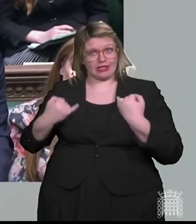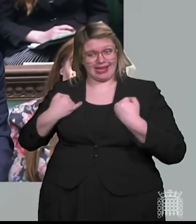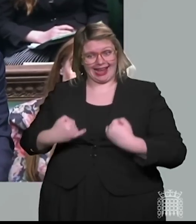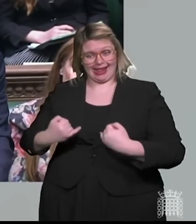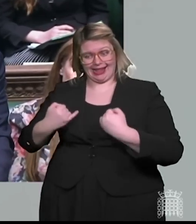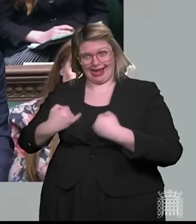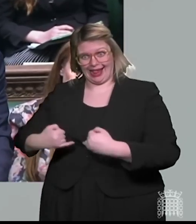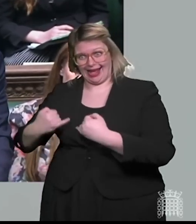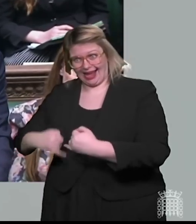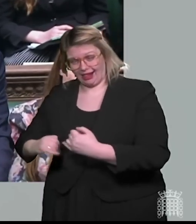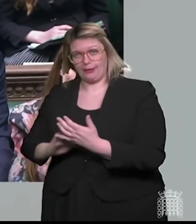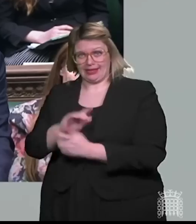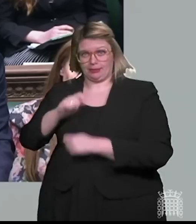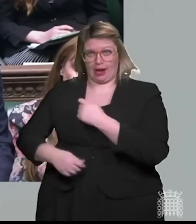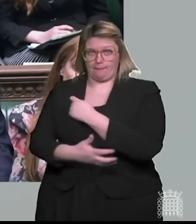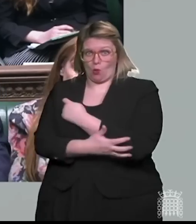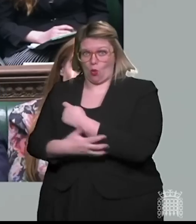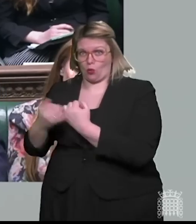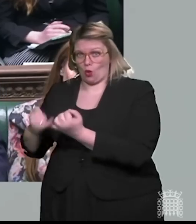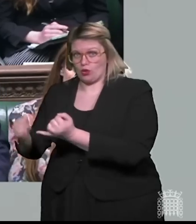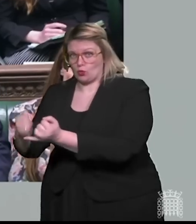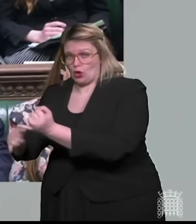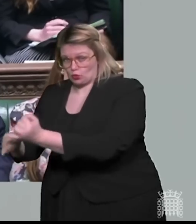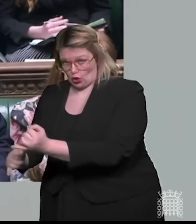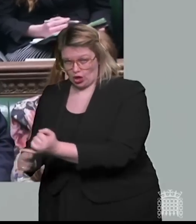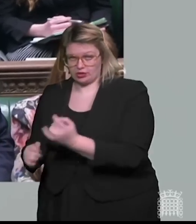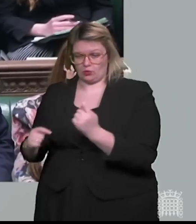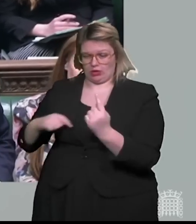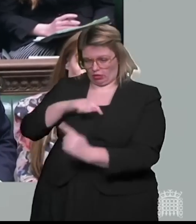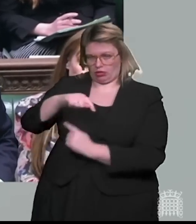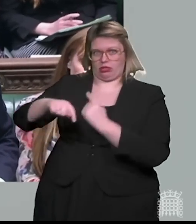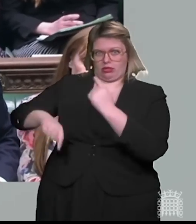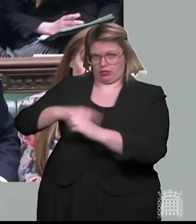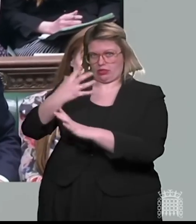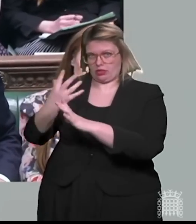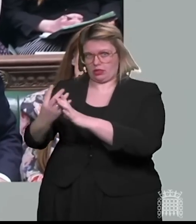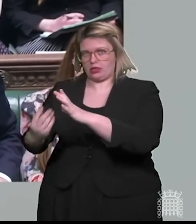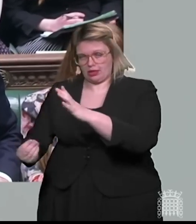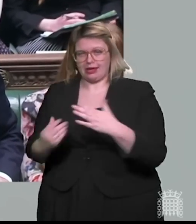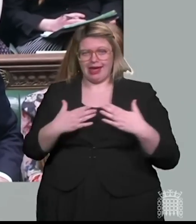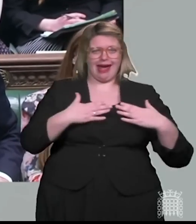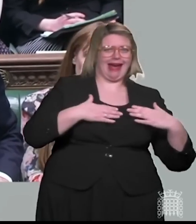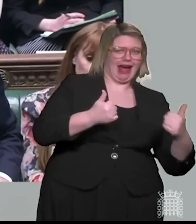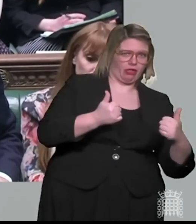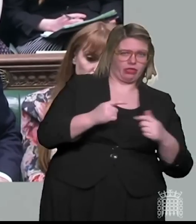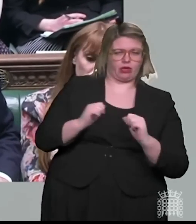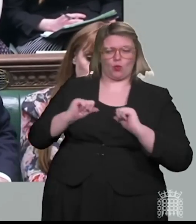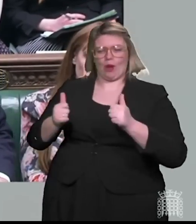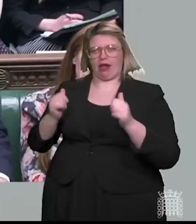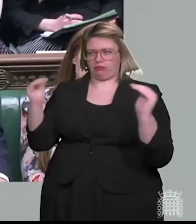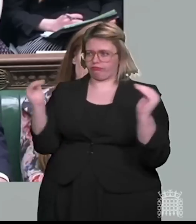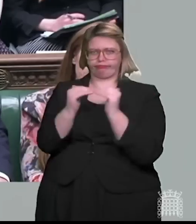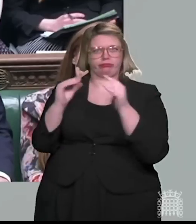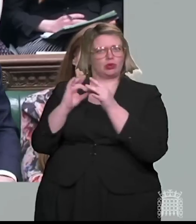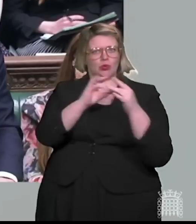poorer. And a country getting poorer is a country getting sicker. Health and wealth must go together.